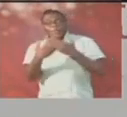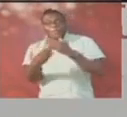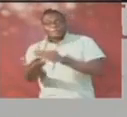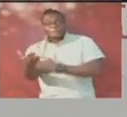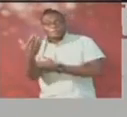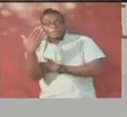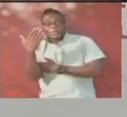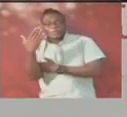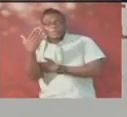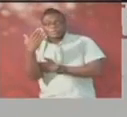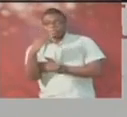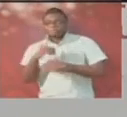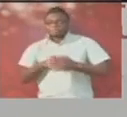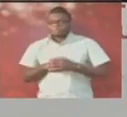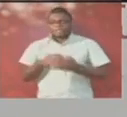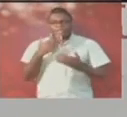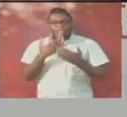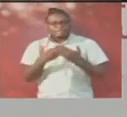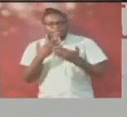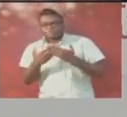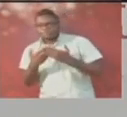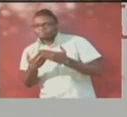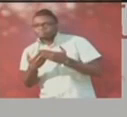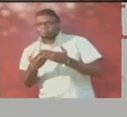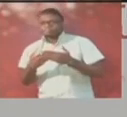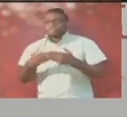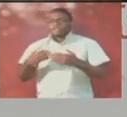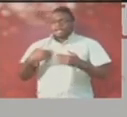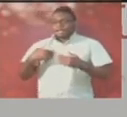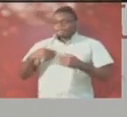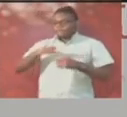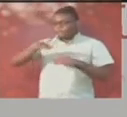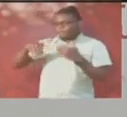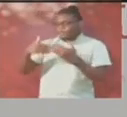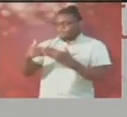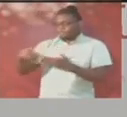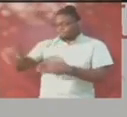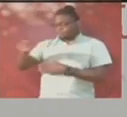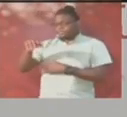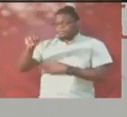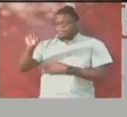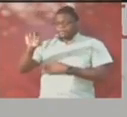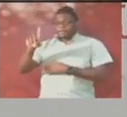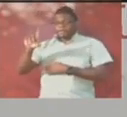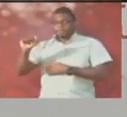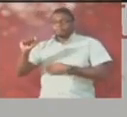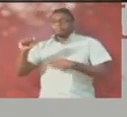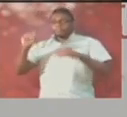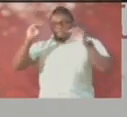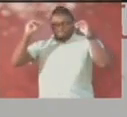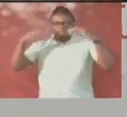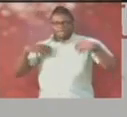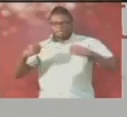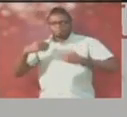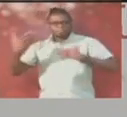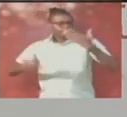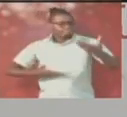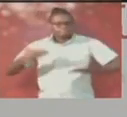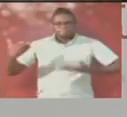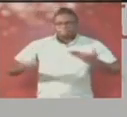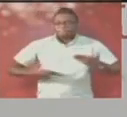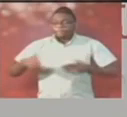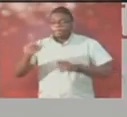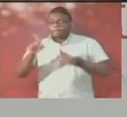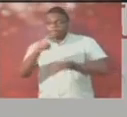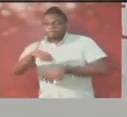this morning. The Ministry of Health's virtual media conference, we welcome you for this video conference,